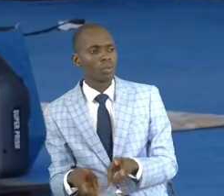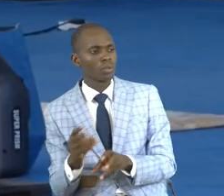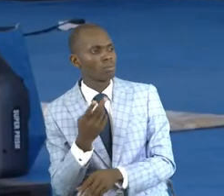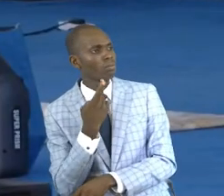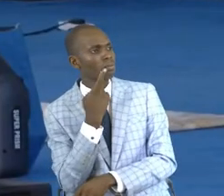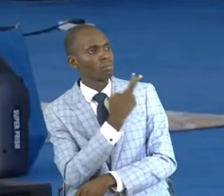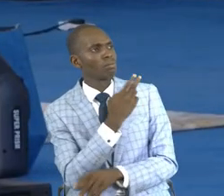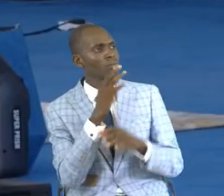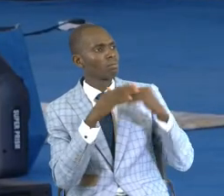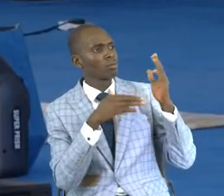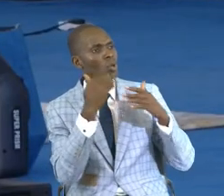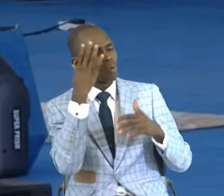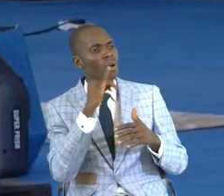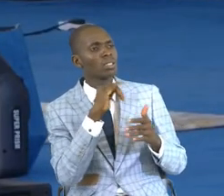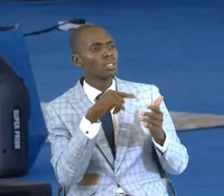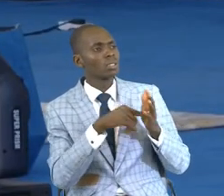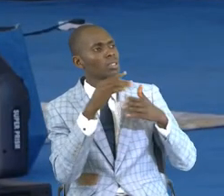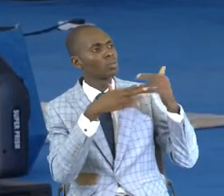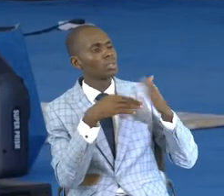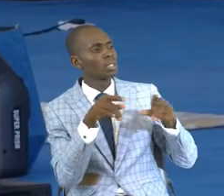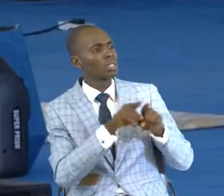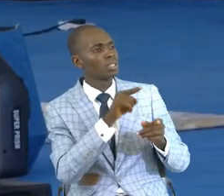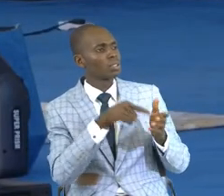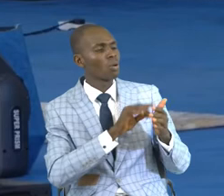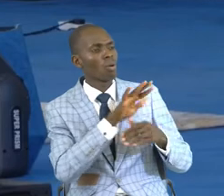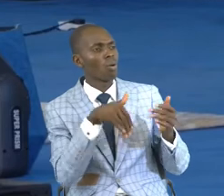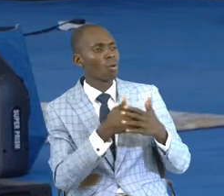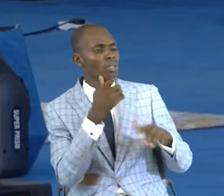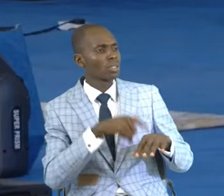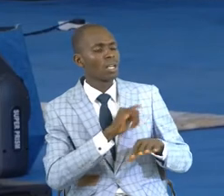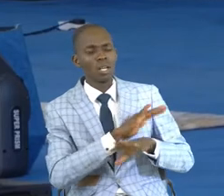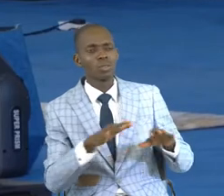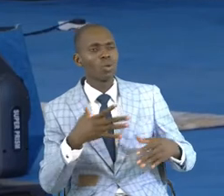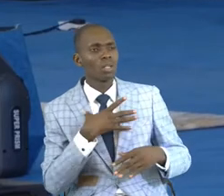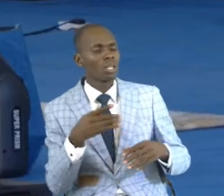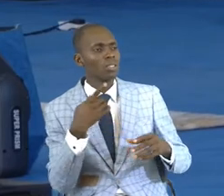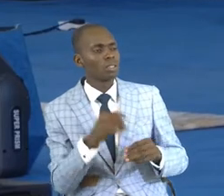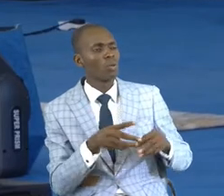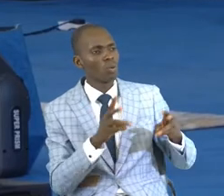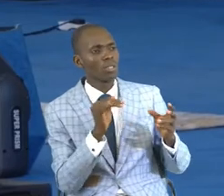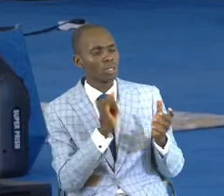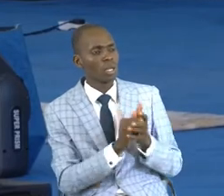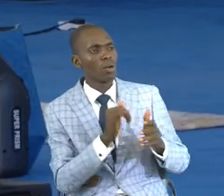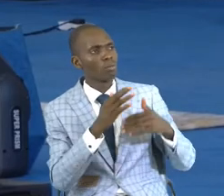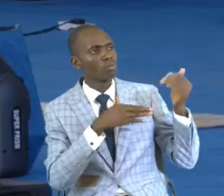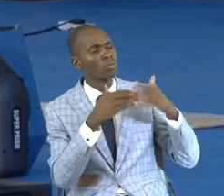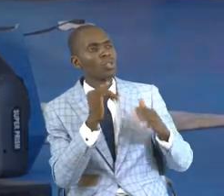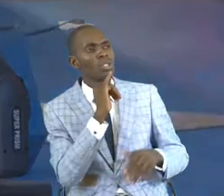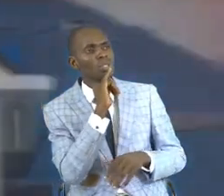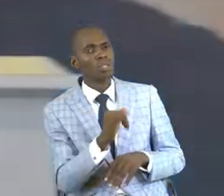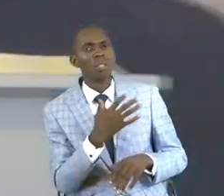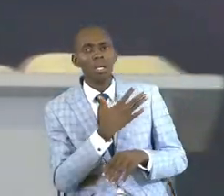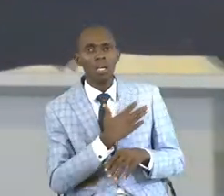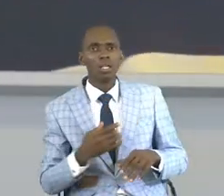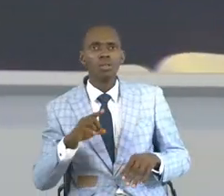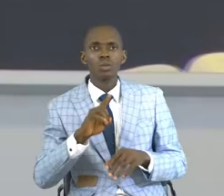that all the time? And then, I don't like the way that wall is. And then you go and buy paint, even though it